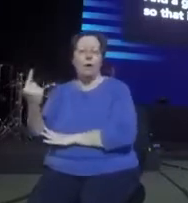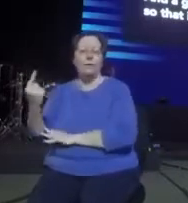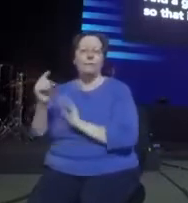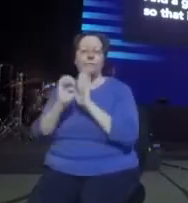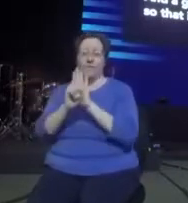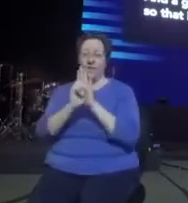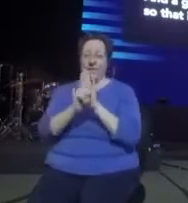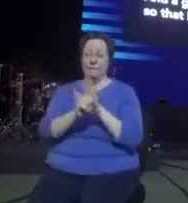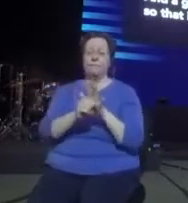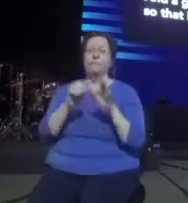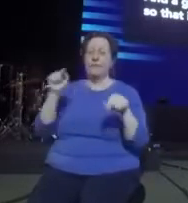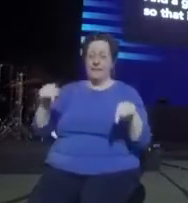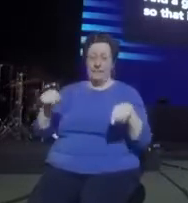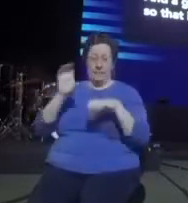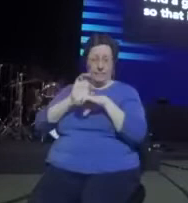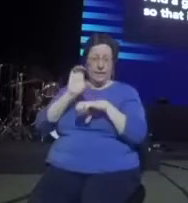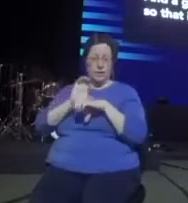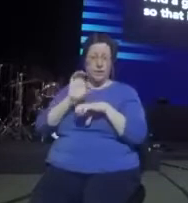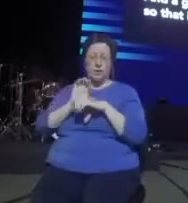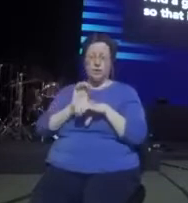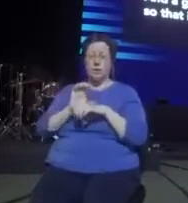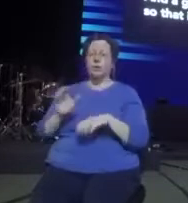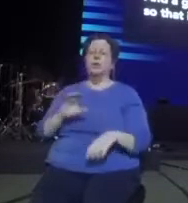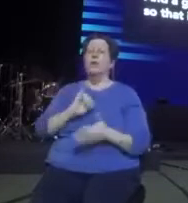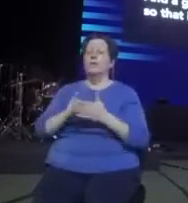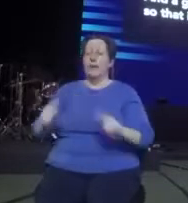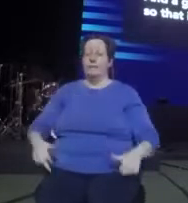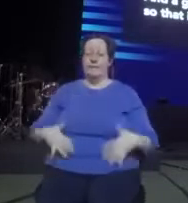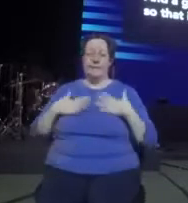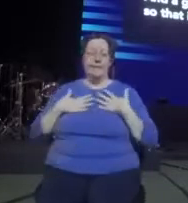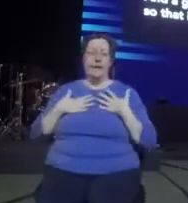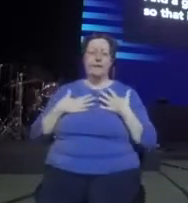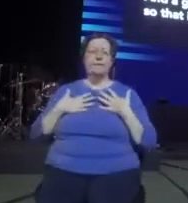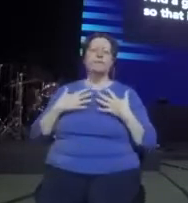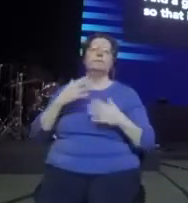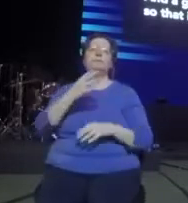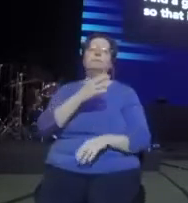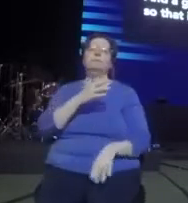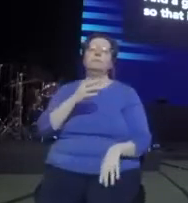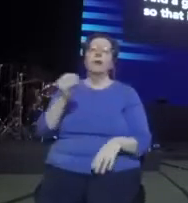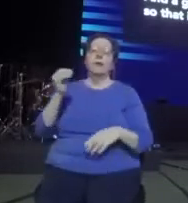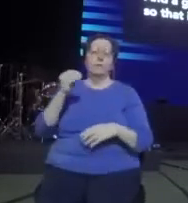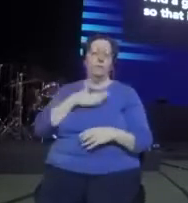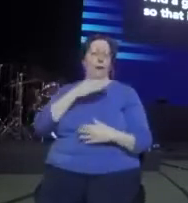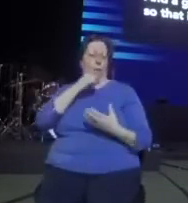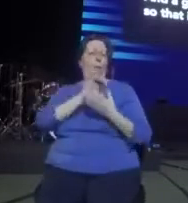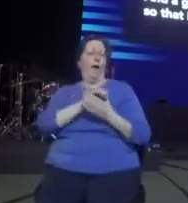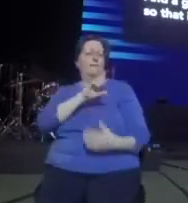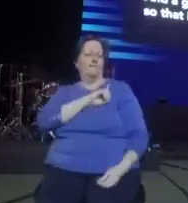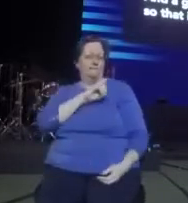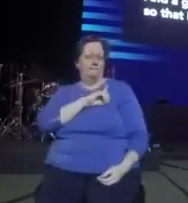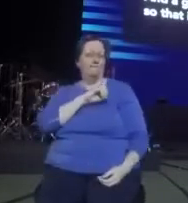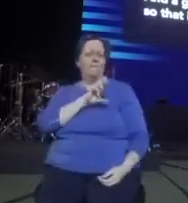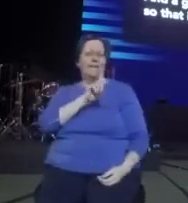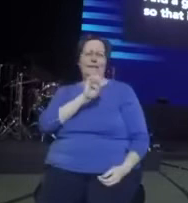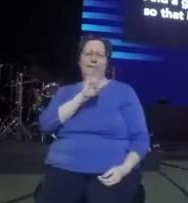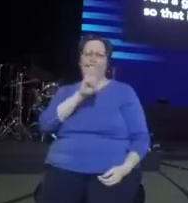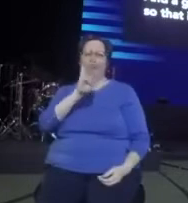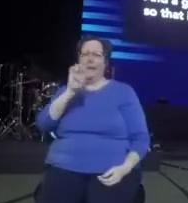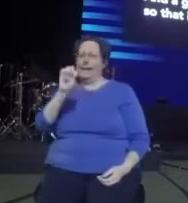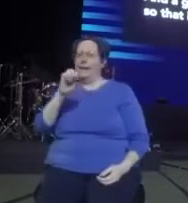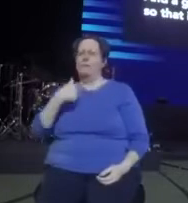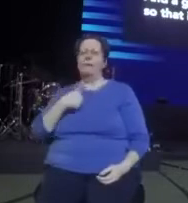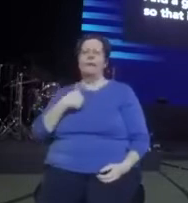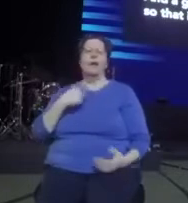example, this church, it's amazing that it was alive for as long as it was. And, you know, Debbie and I were talking about it over the last few weeks, how many